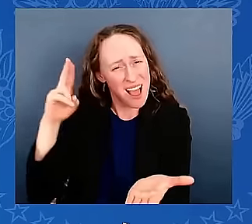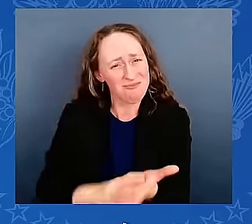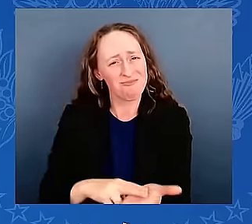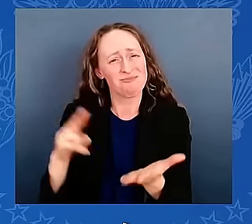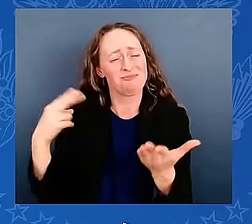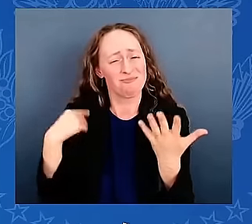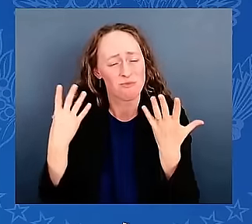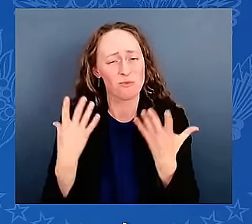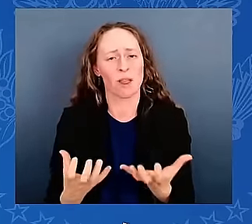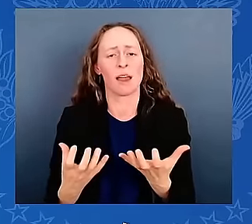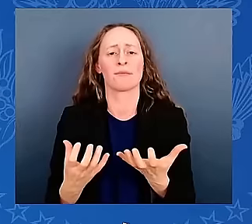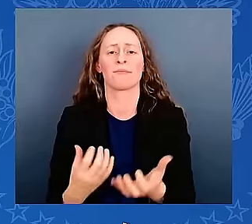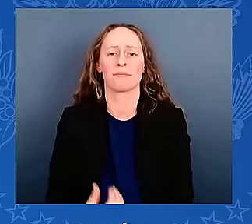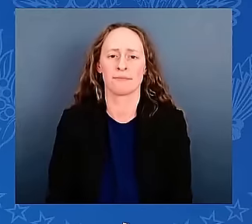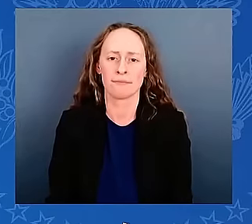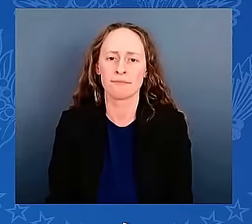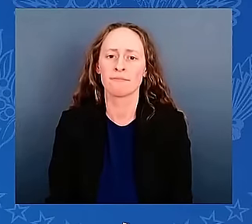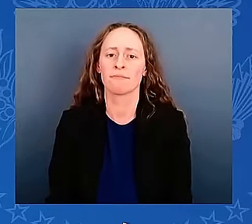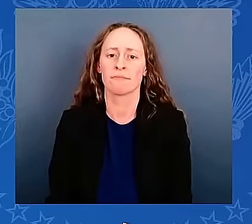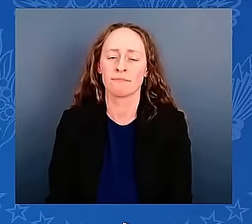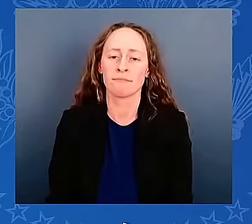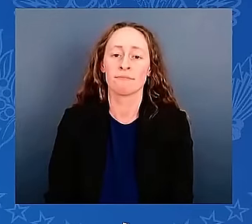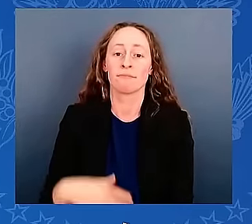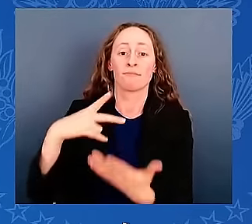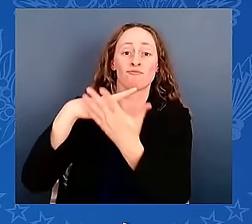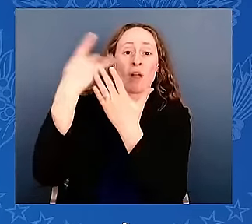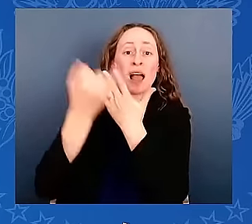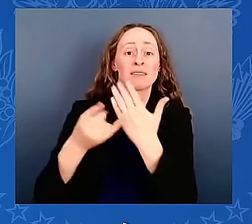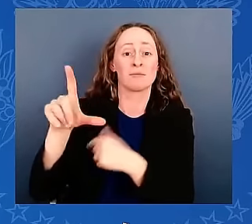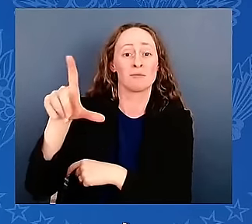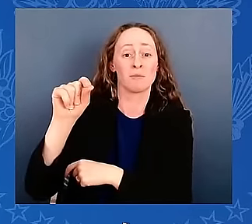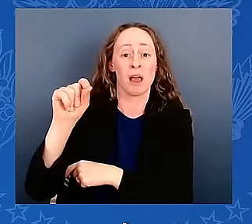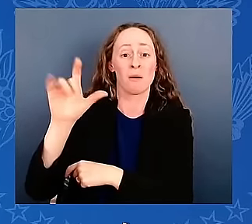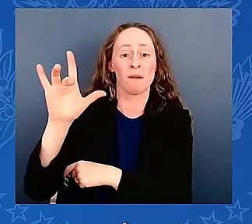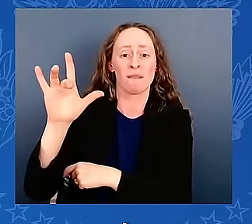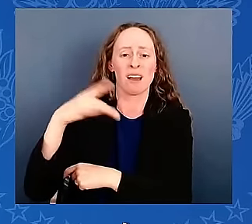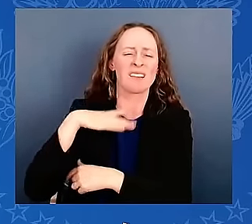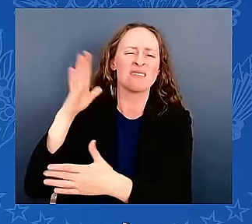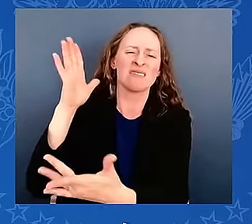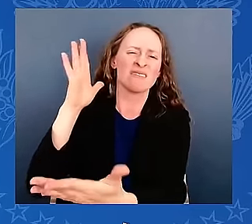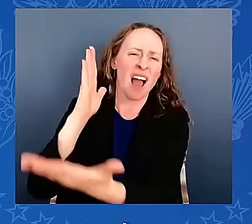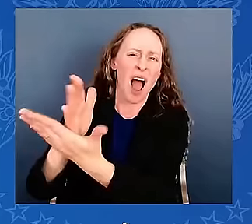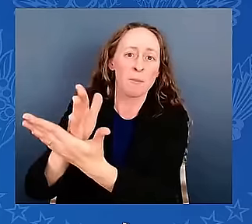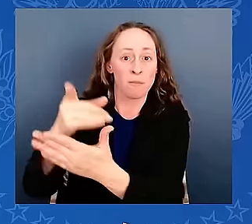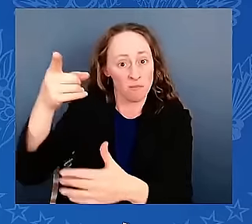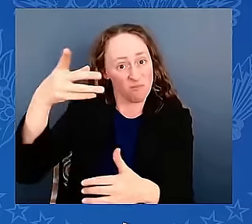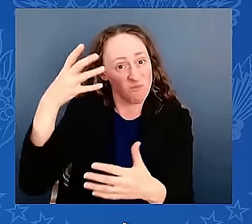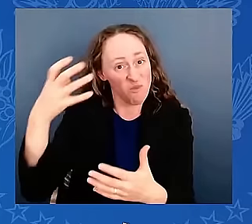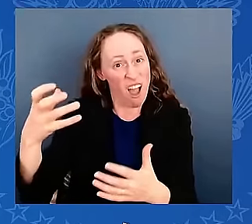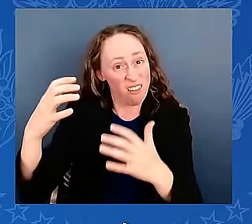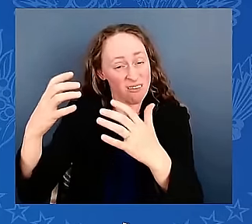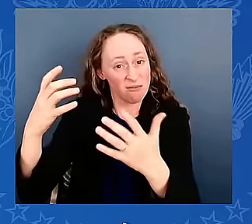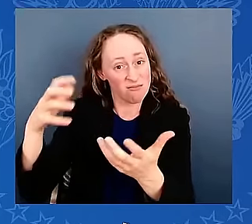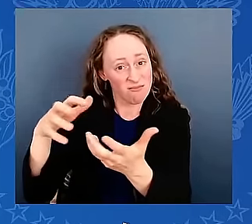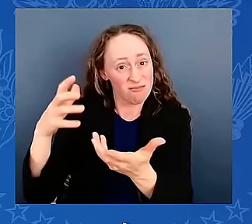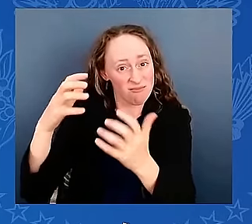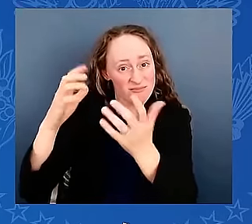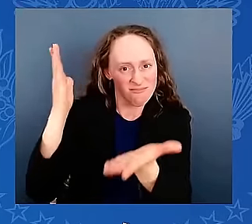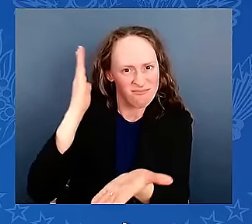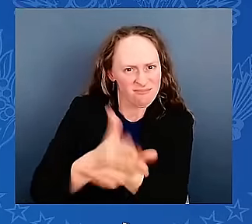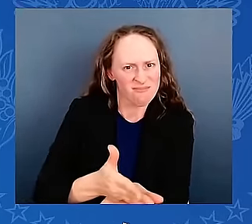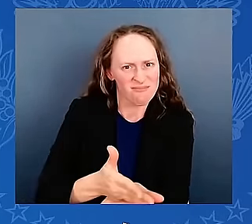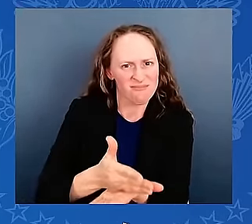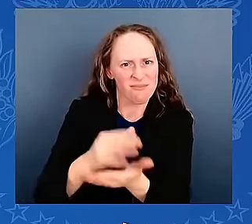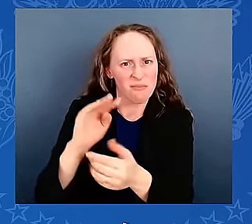2025. We're going to stop them from cutting Social Security and Medicare. I'm going to expand Social Security and Medicare by making the very wealthy begin to pay their